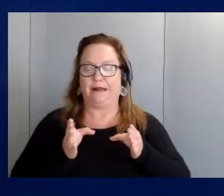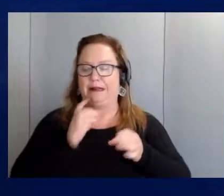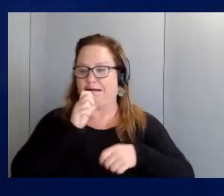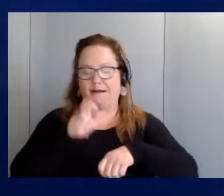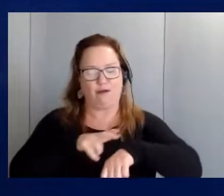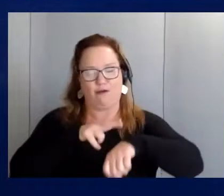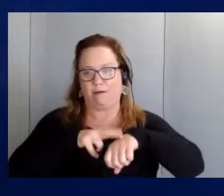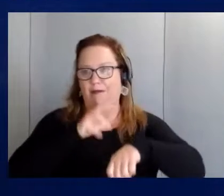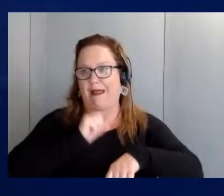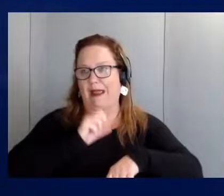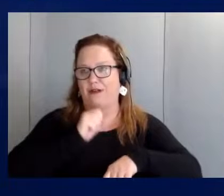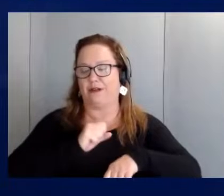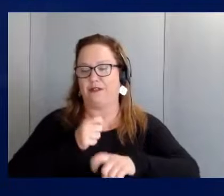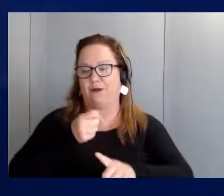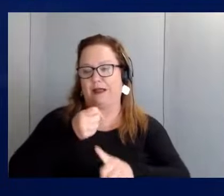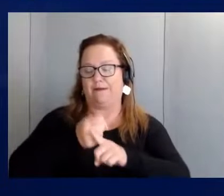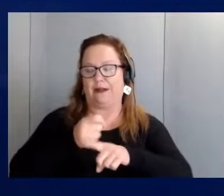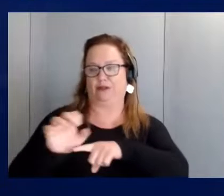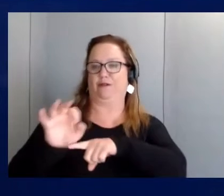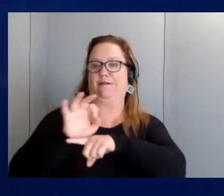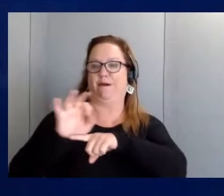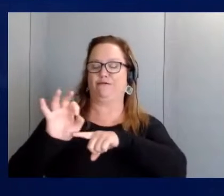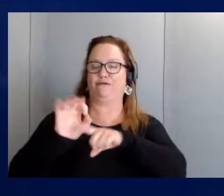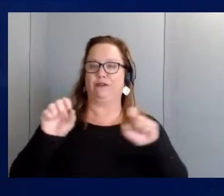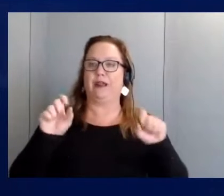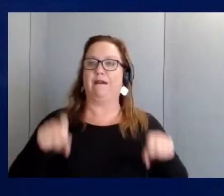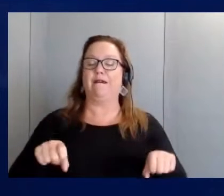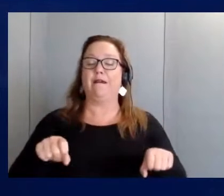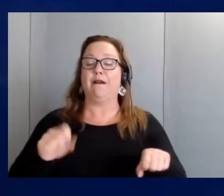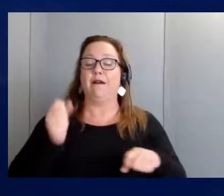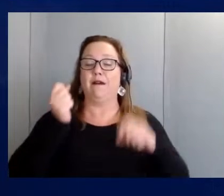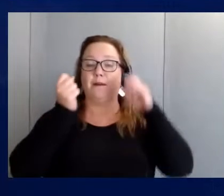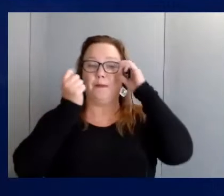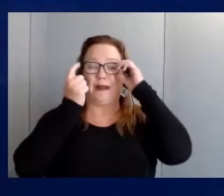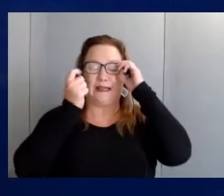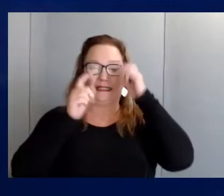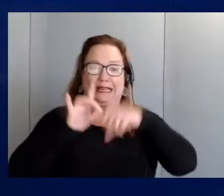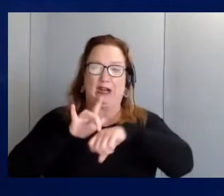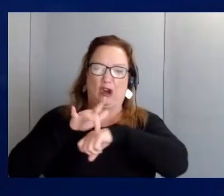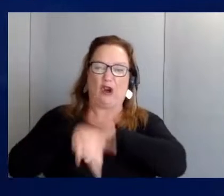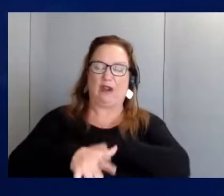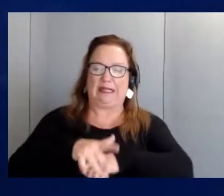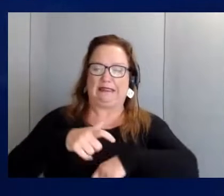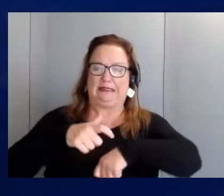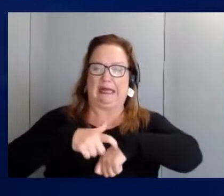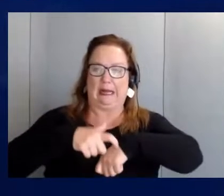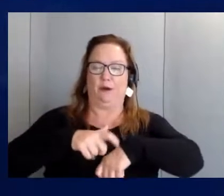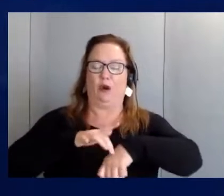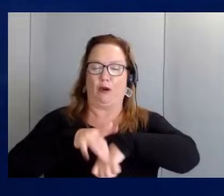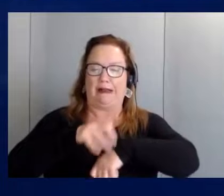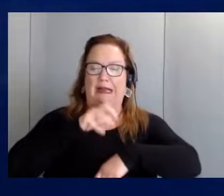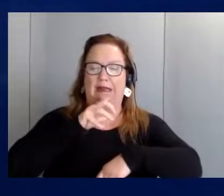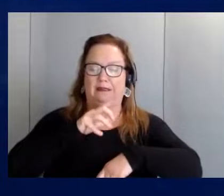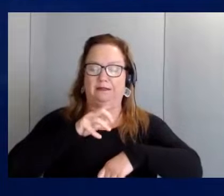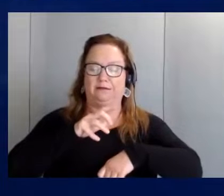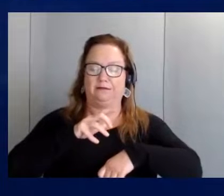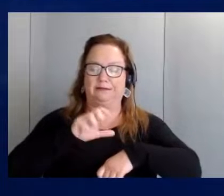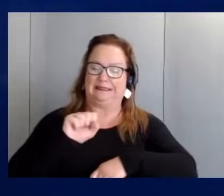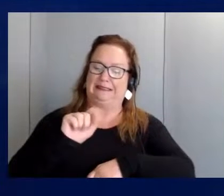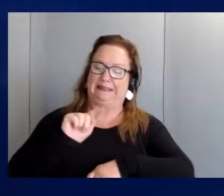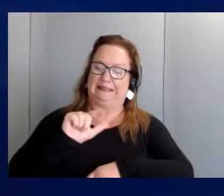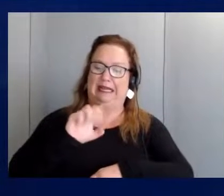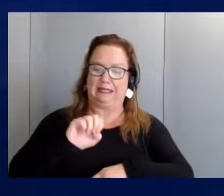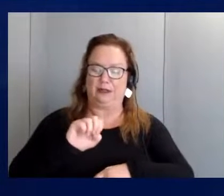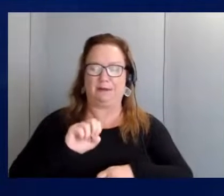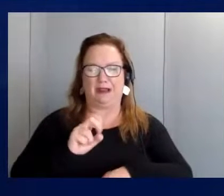And so it can affect their function in some ways, but it's really at these very early stages. And because of that, it can be very difficult to